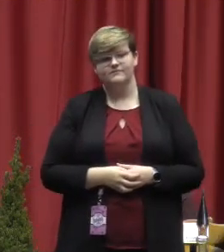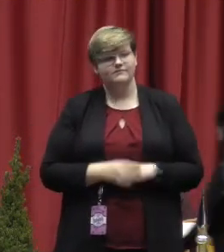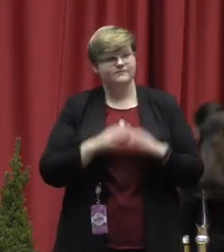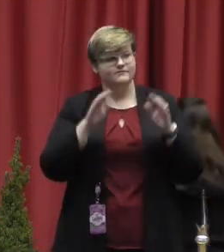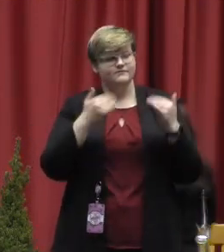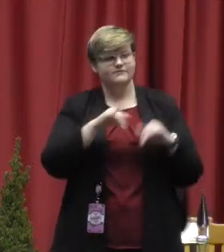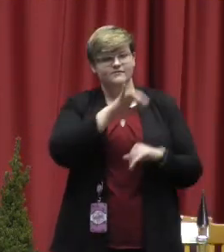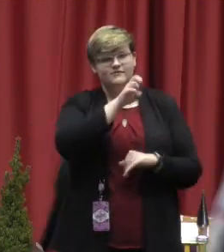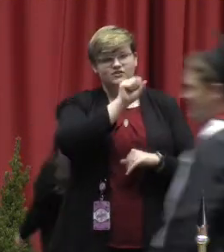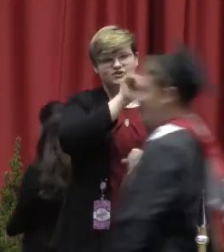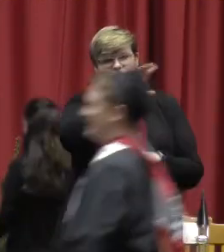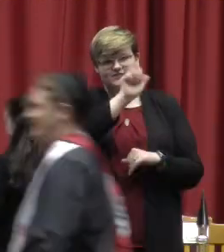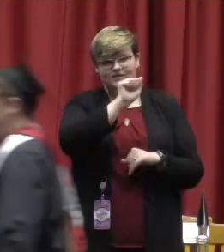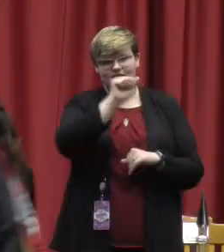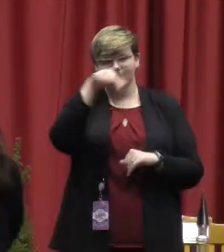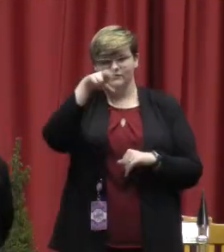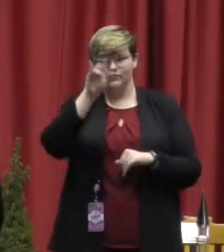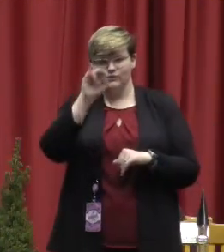Jessica Quinn.